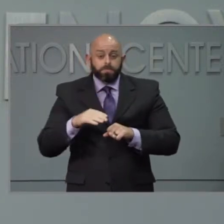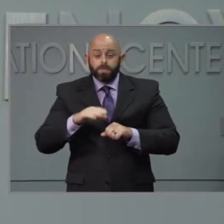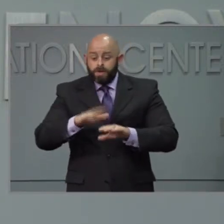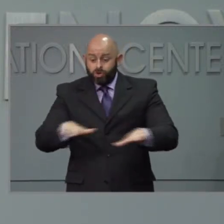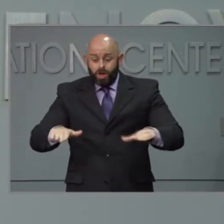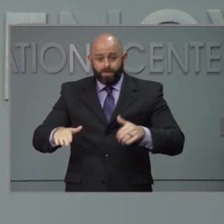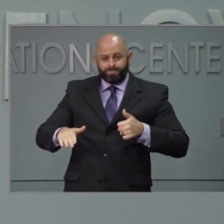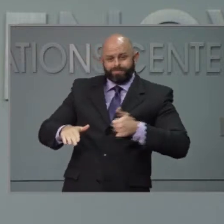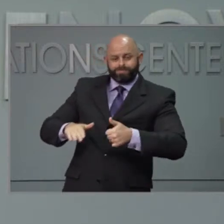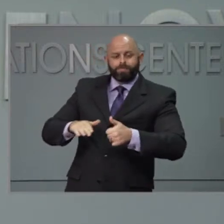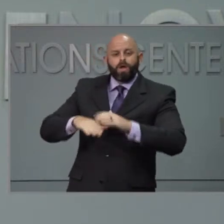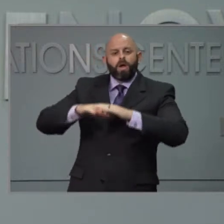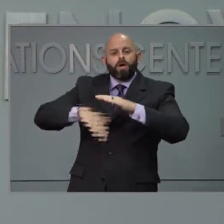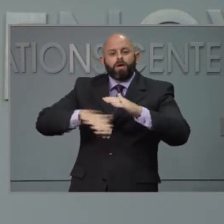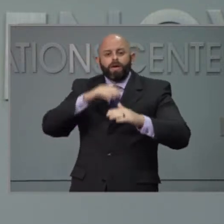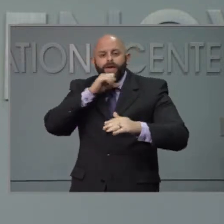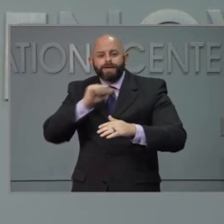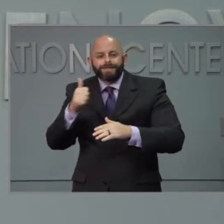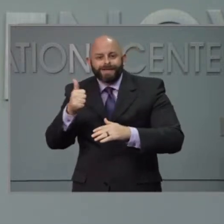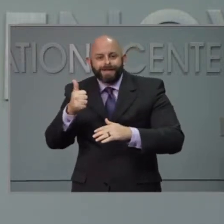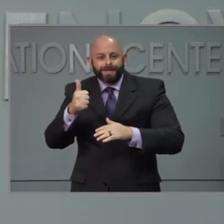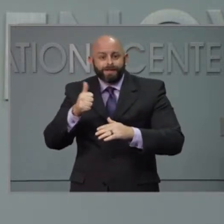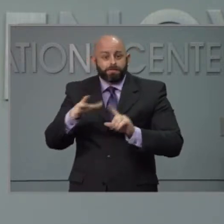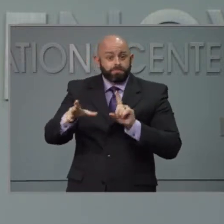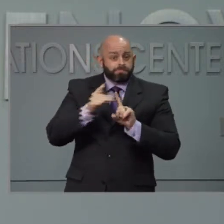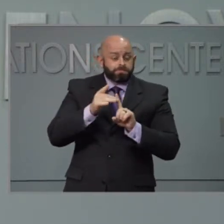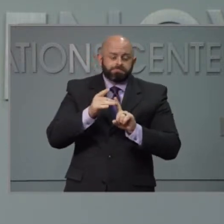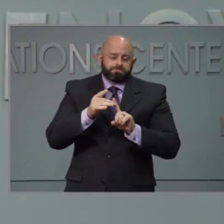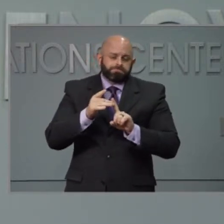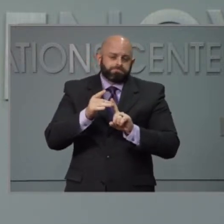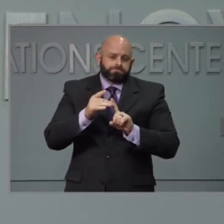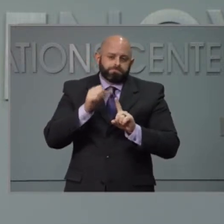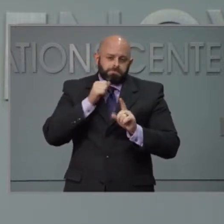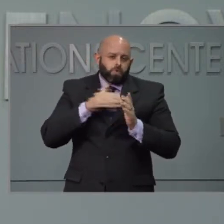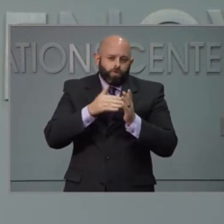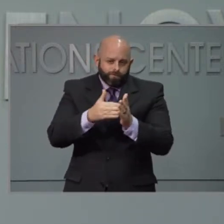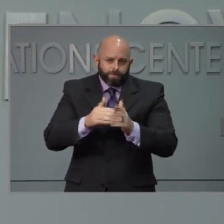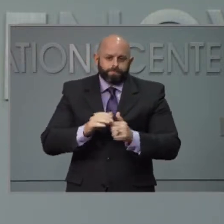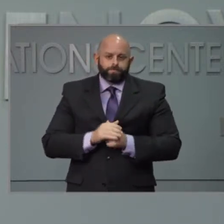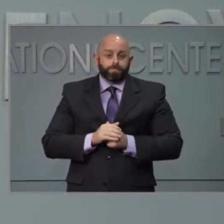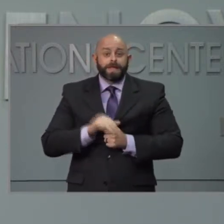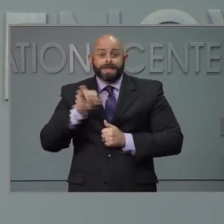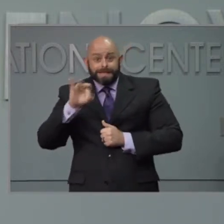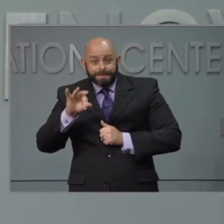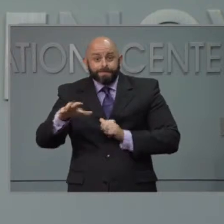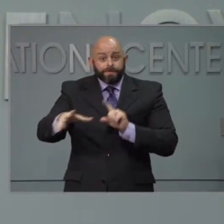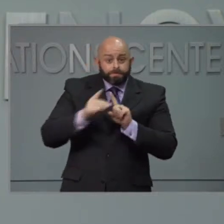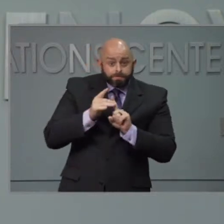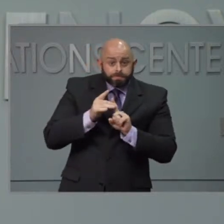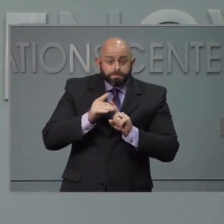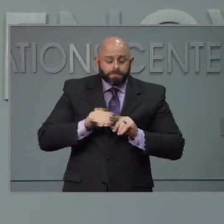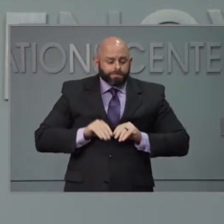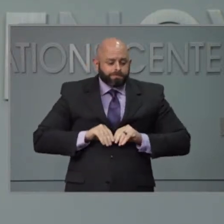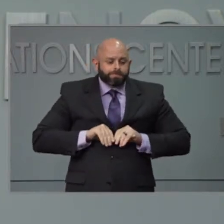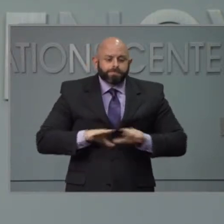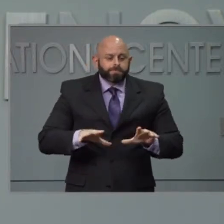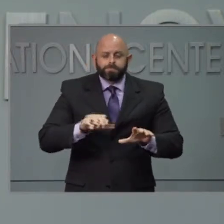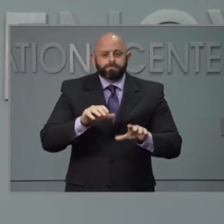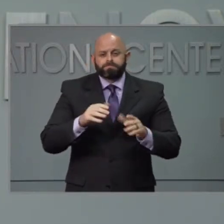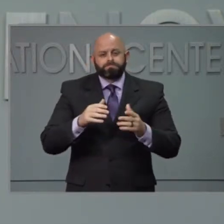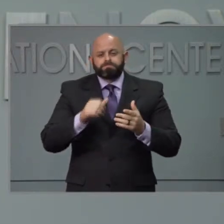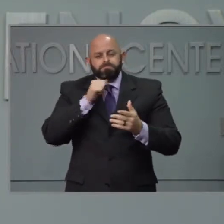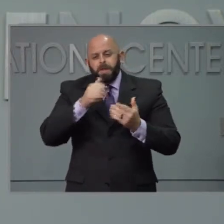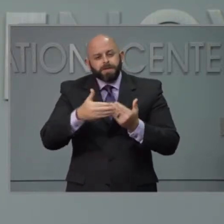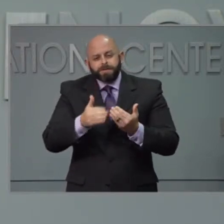less often. They get less sick, and then they also transmit it to others less frequently. Doesn't mean never. Kids can get sick, they can